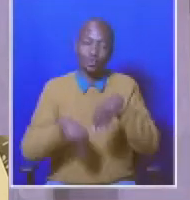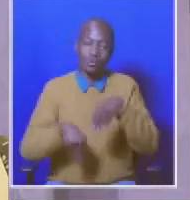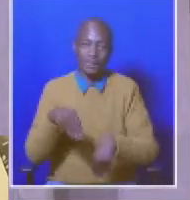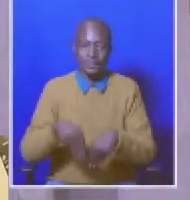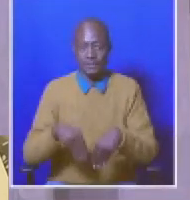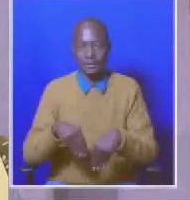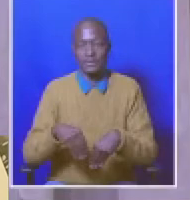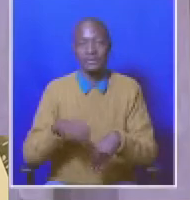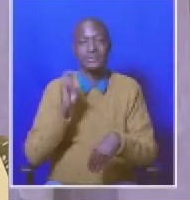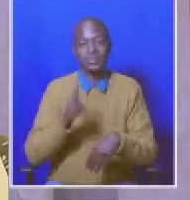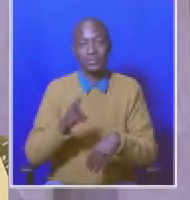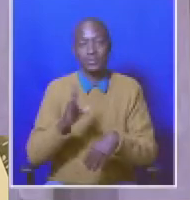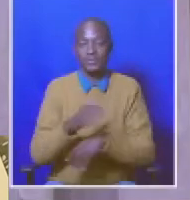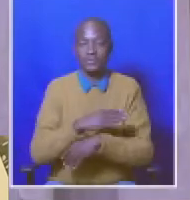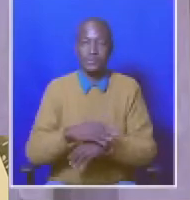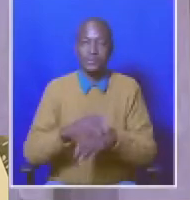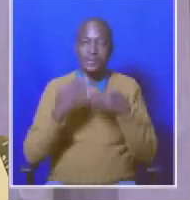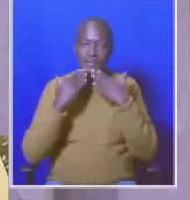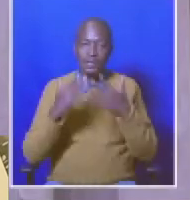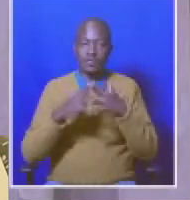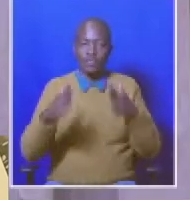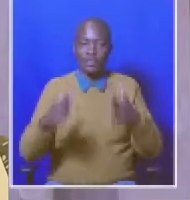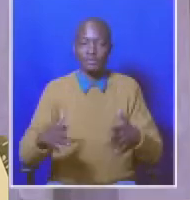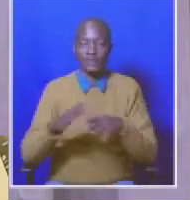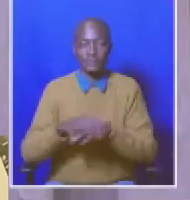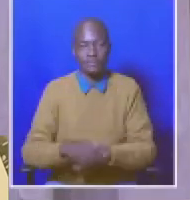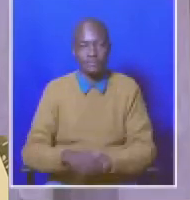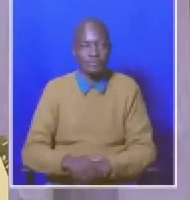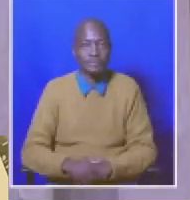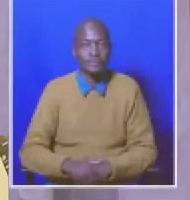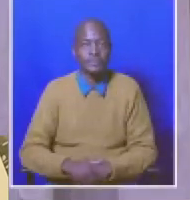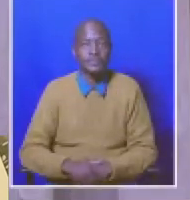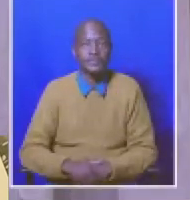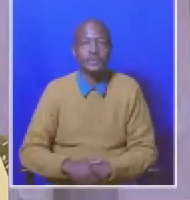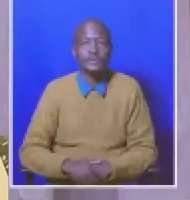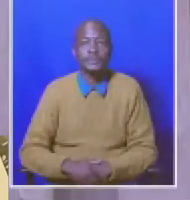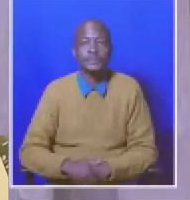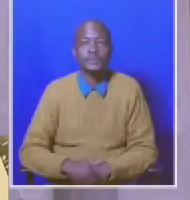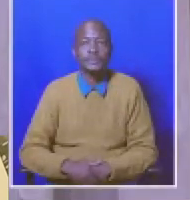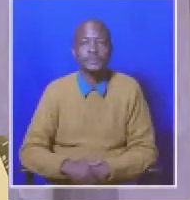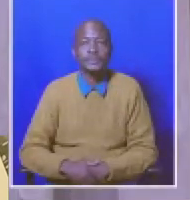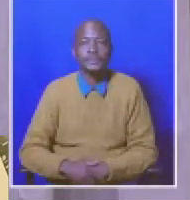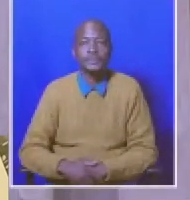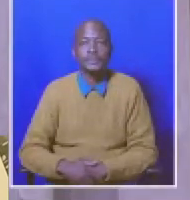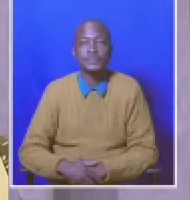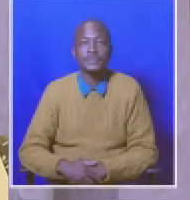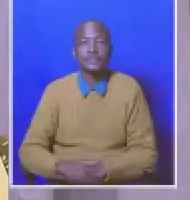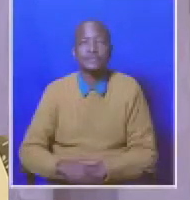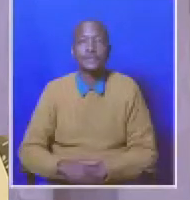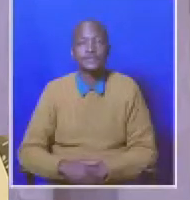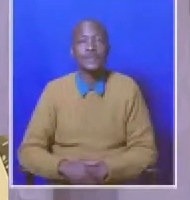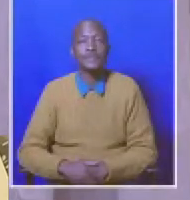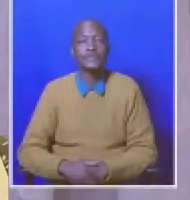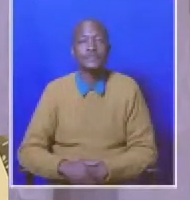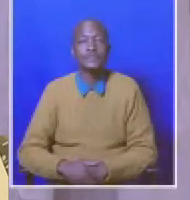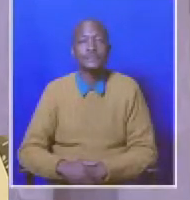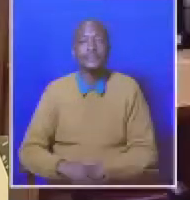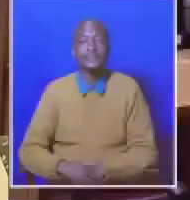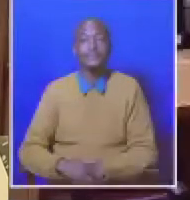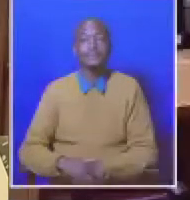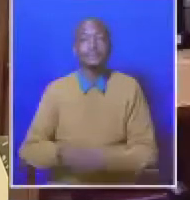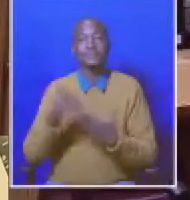fraud in that sector. Thank you very much, Chairperson. Thank you very much, Deputy President. We'll proceed to Honorable